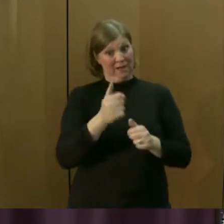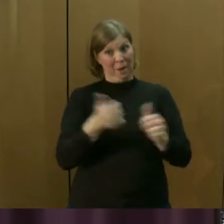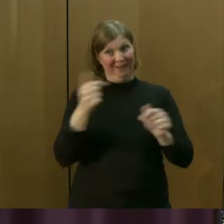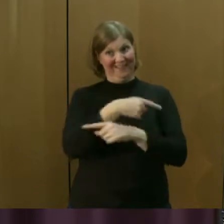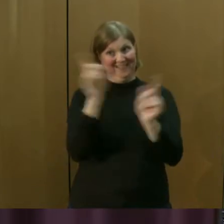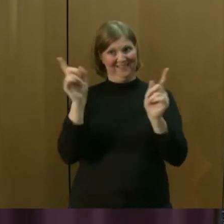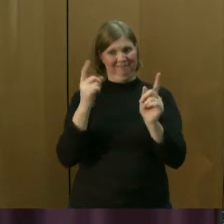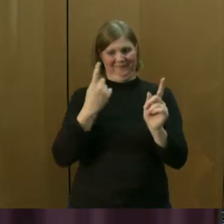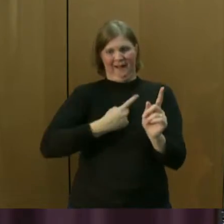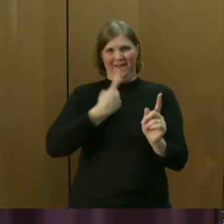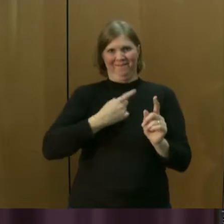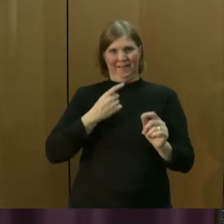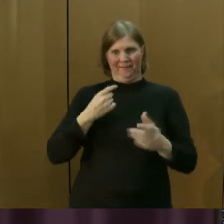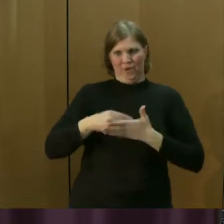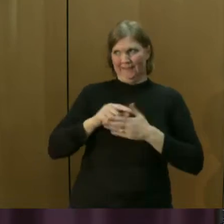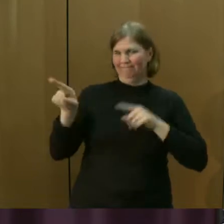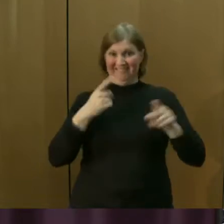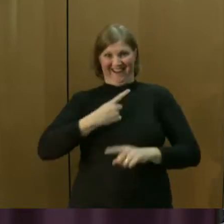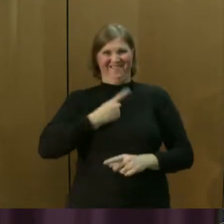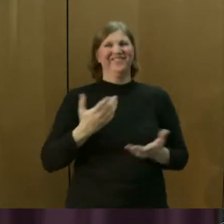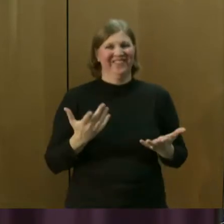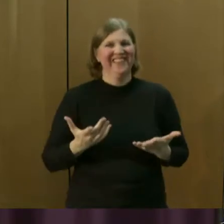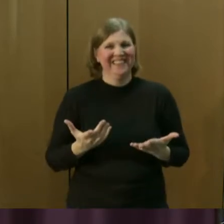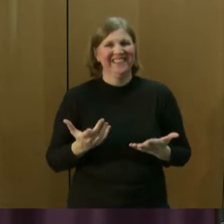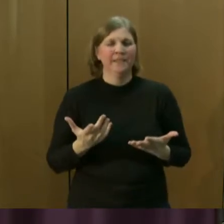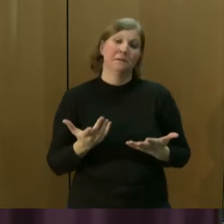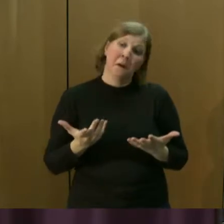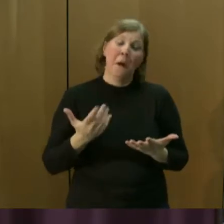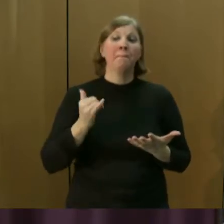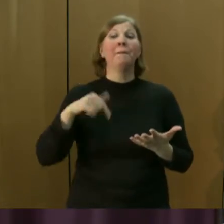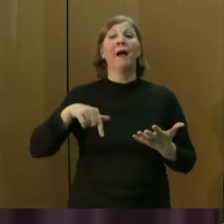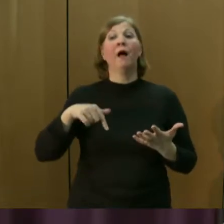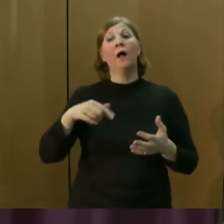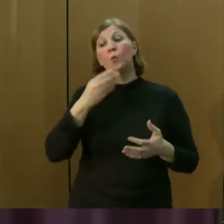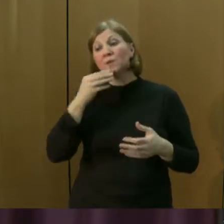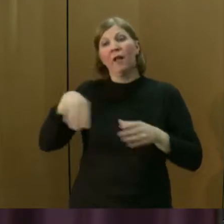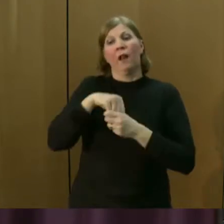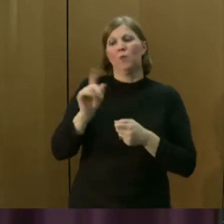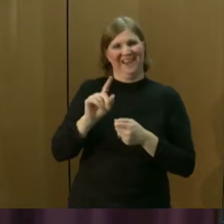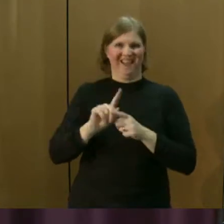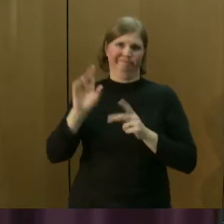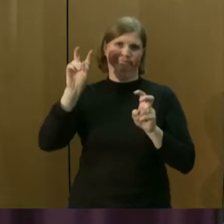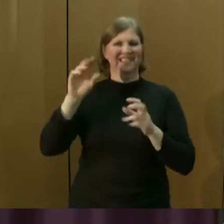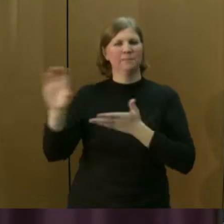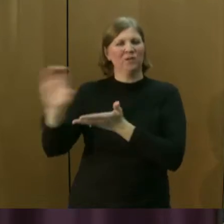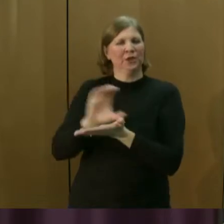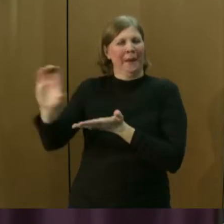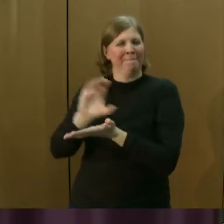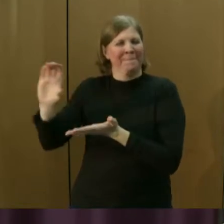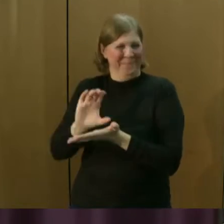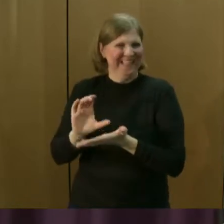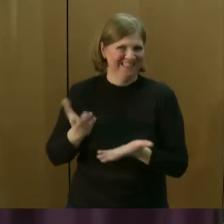using platforms such as crowdfunding or sponsorship or using their own